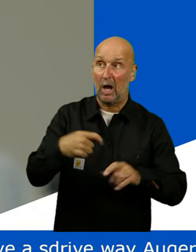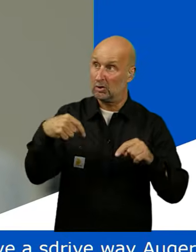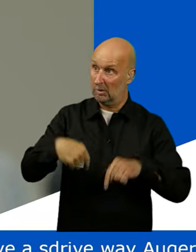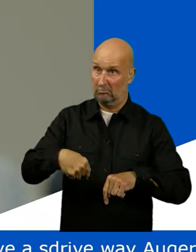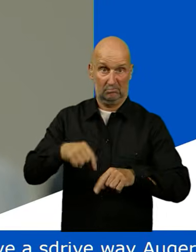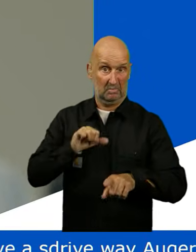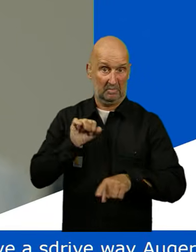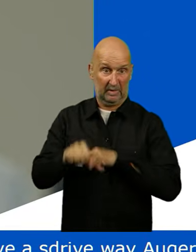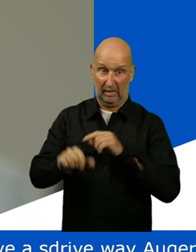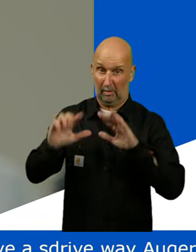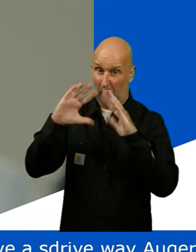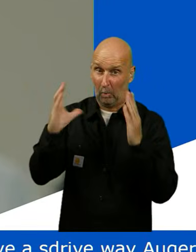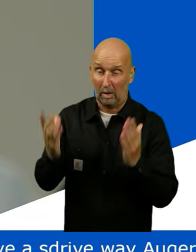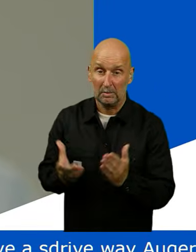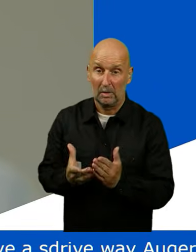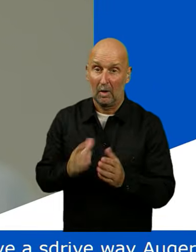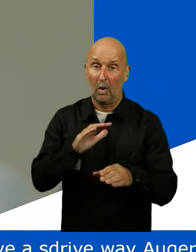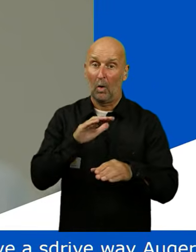say, with more than